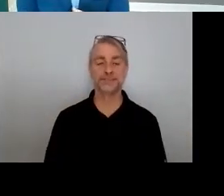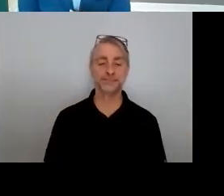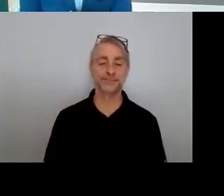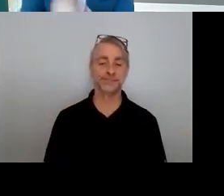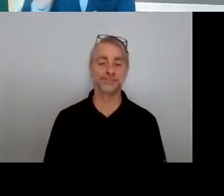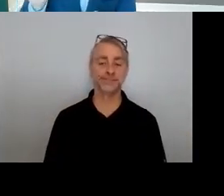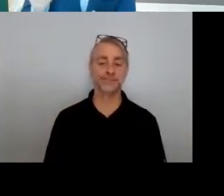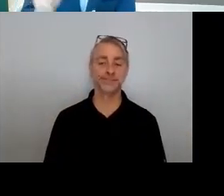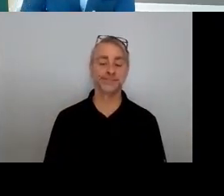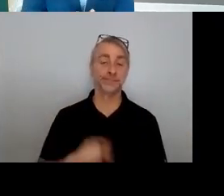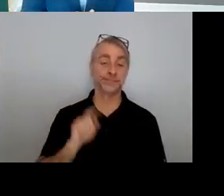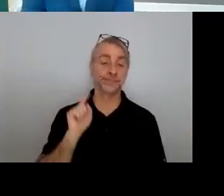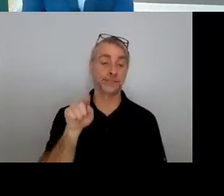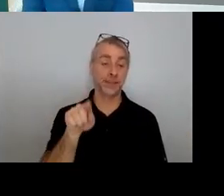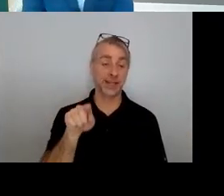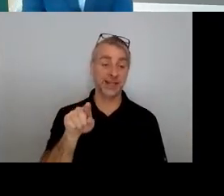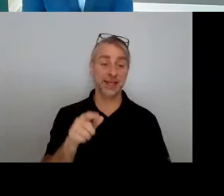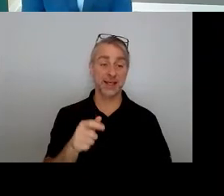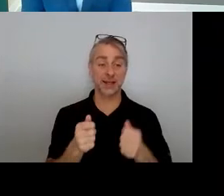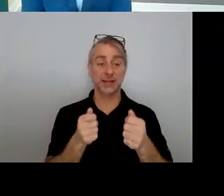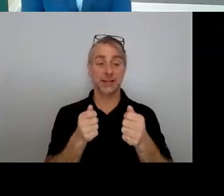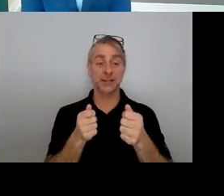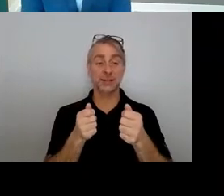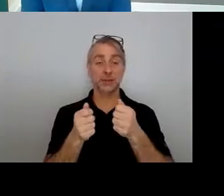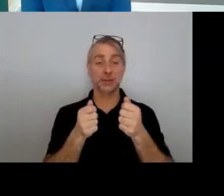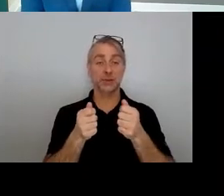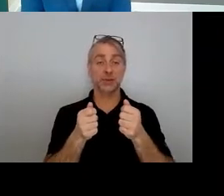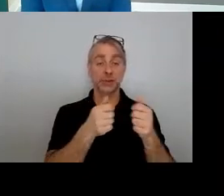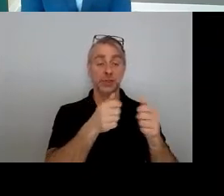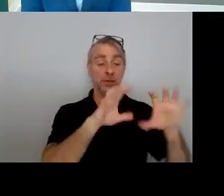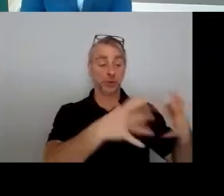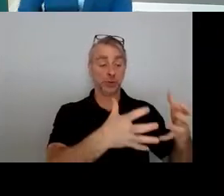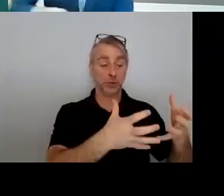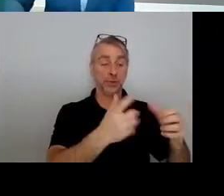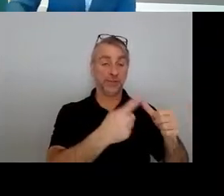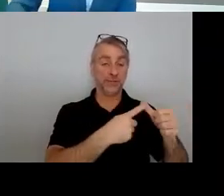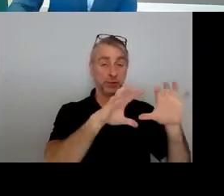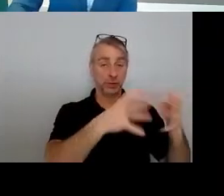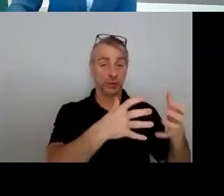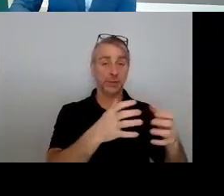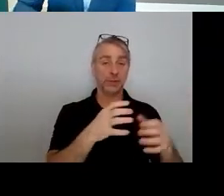treatment group did just slightly worse than the comparison group.